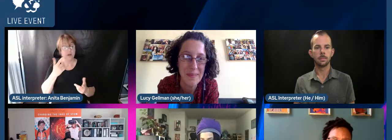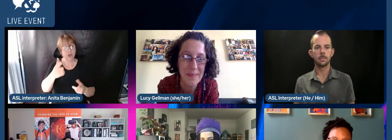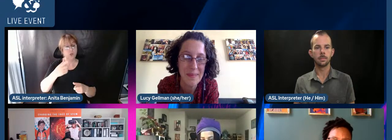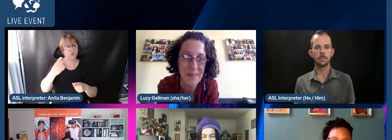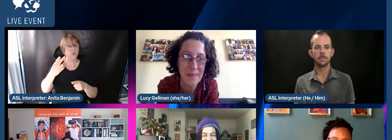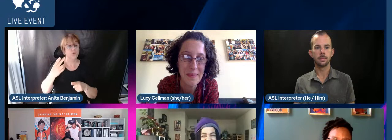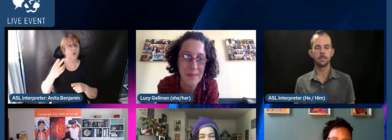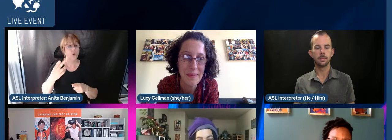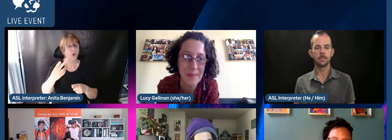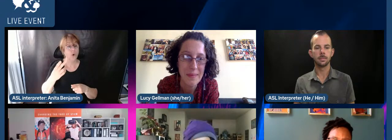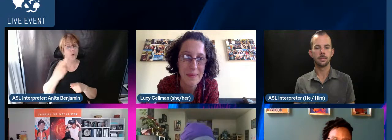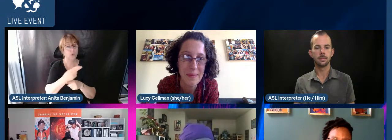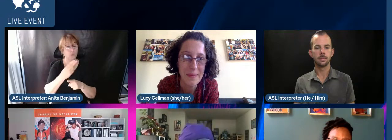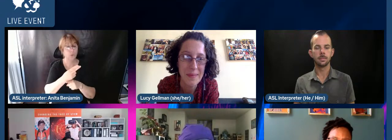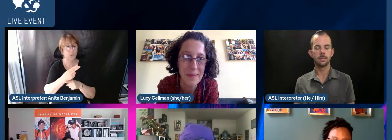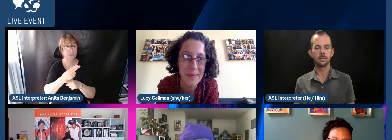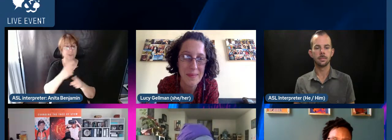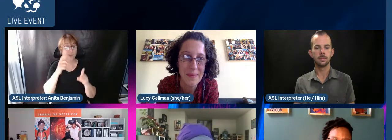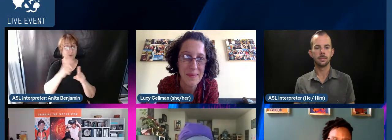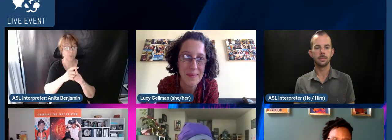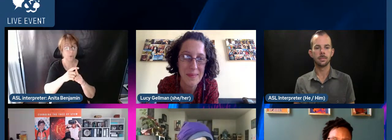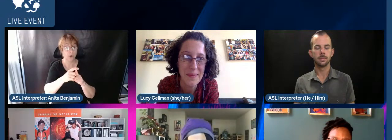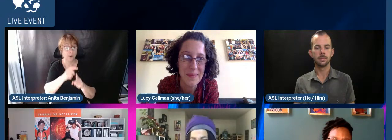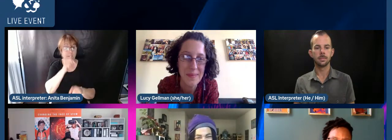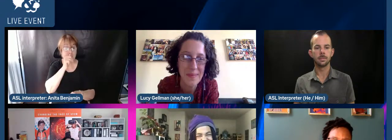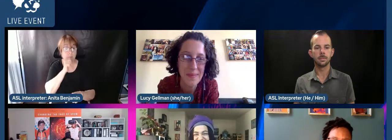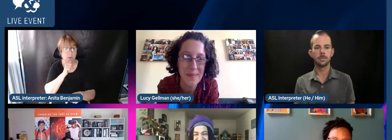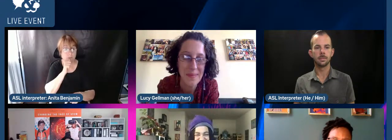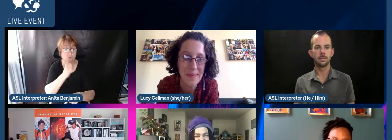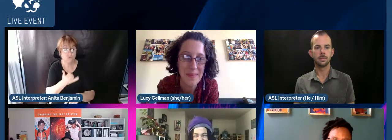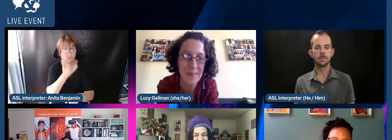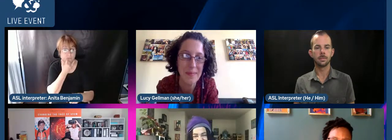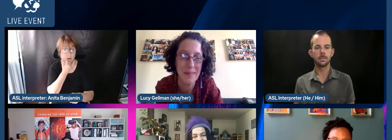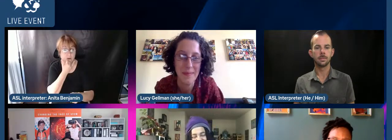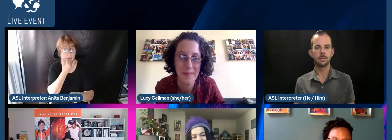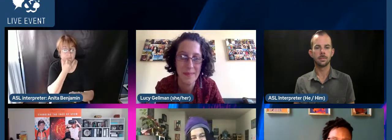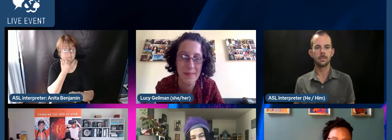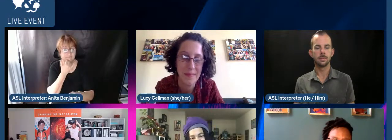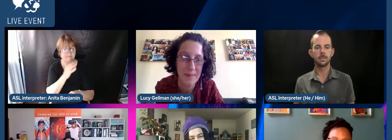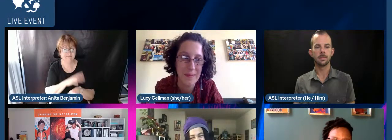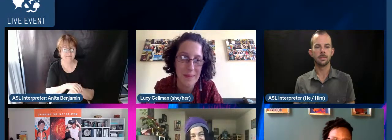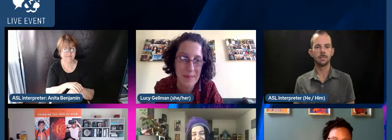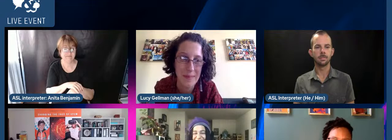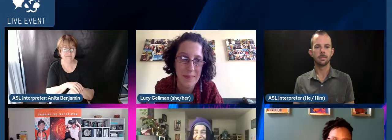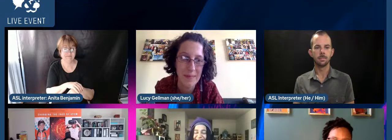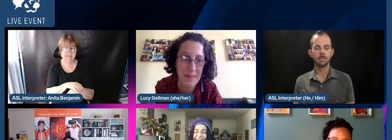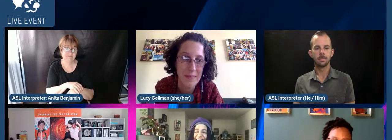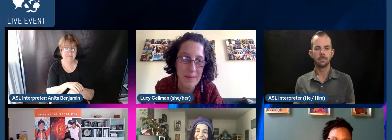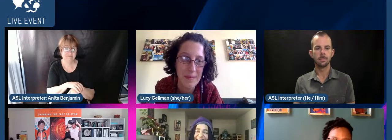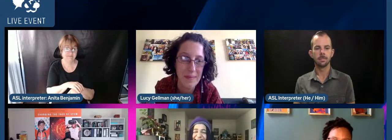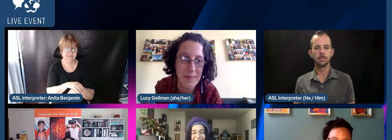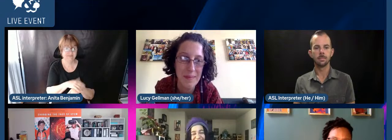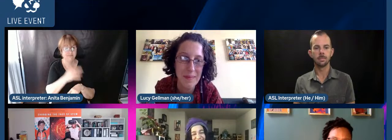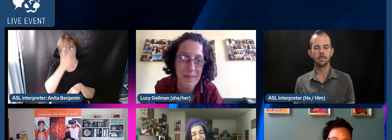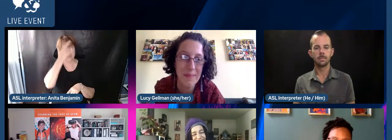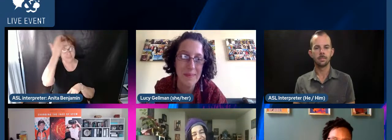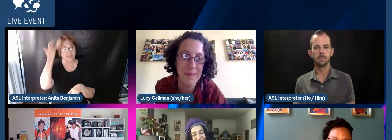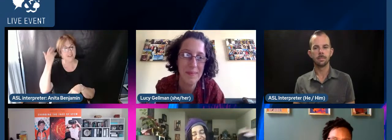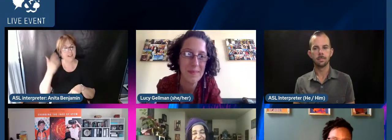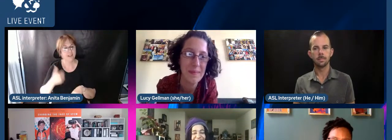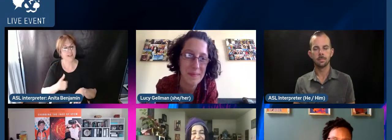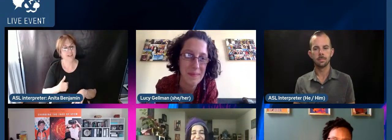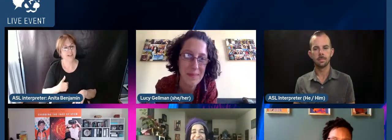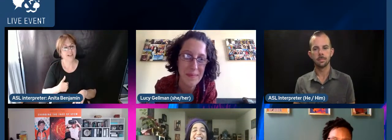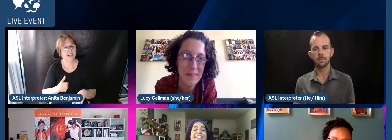wrong. Believe me, you took the word patient very wrong. Look, I'm a filmmaker, and I